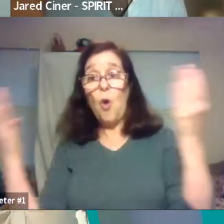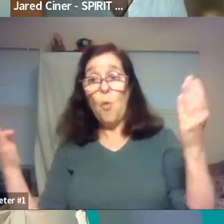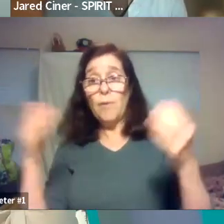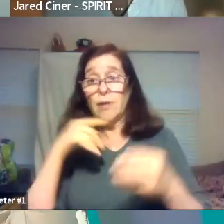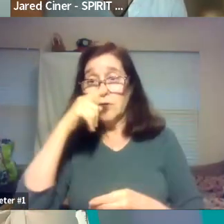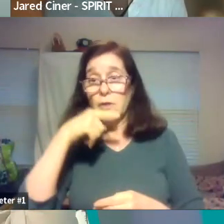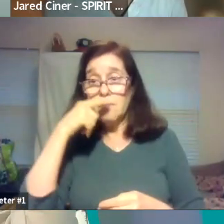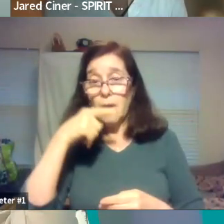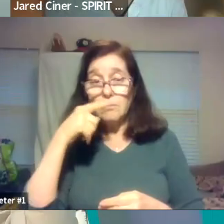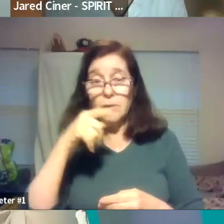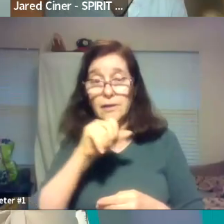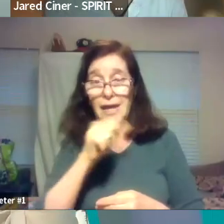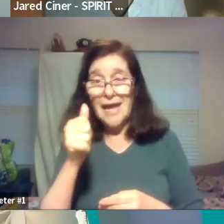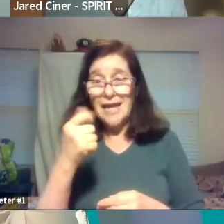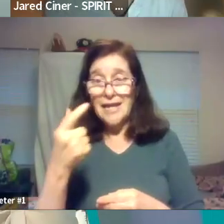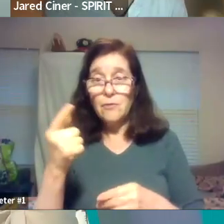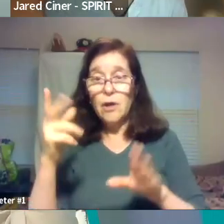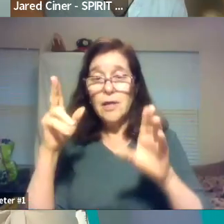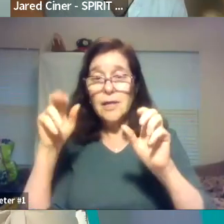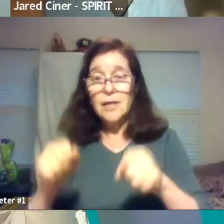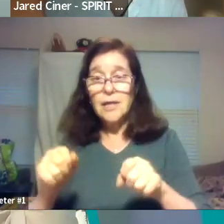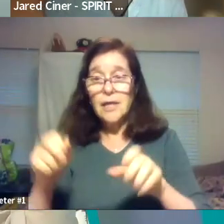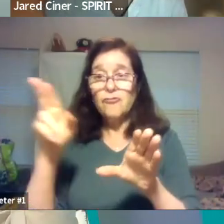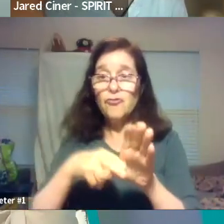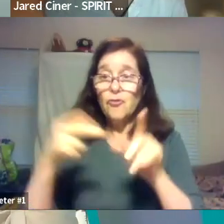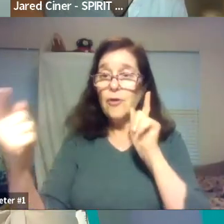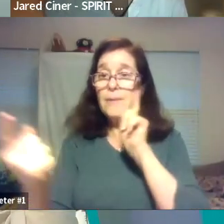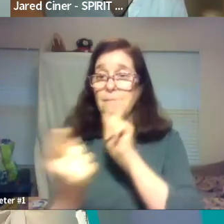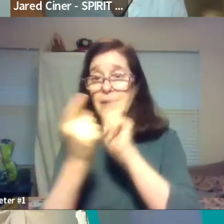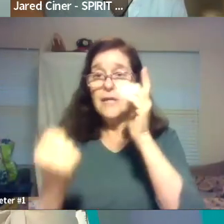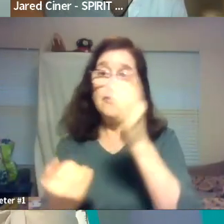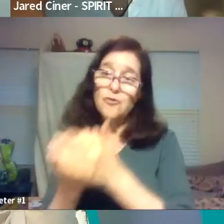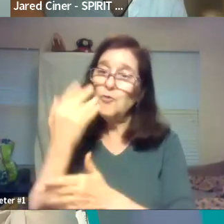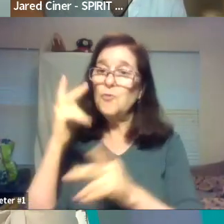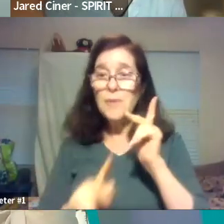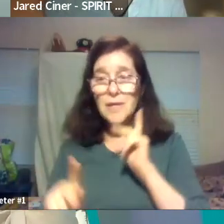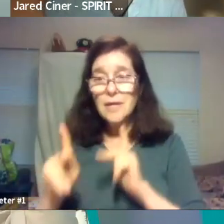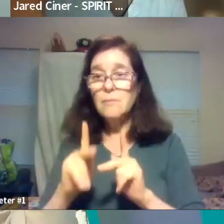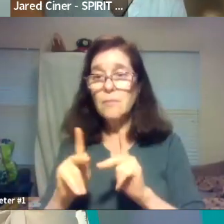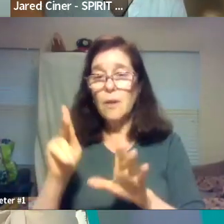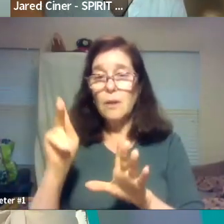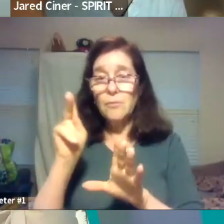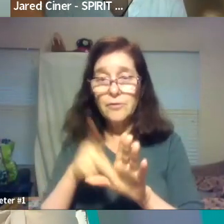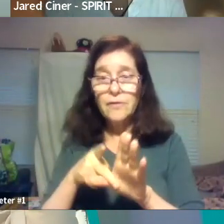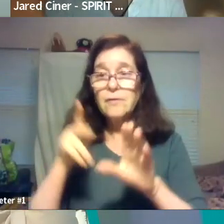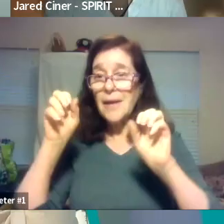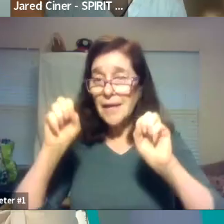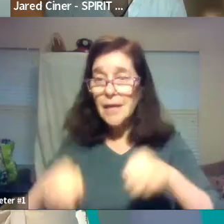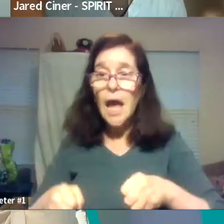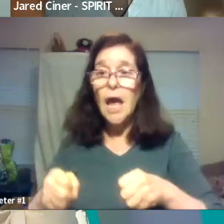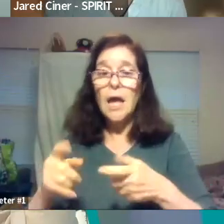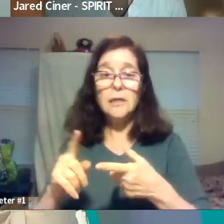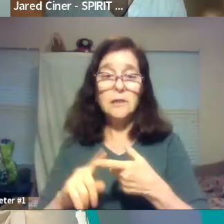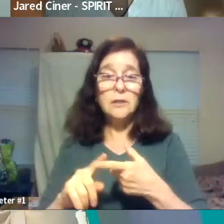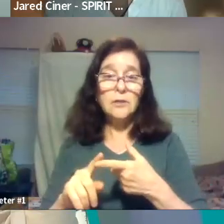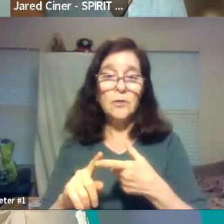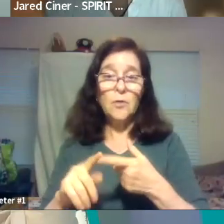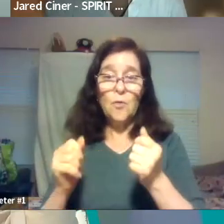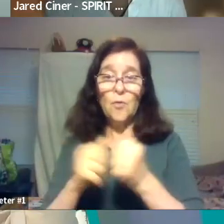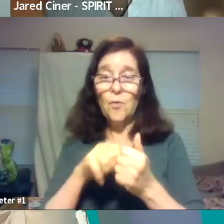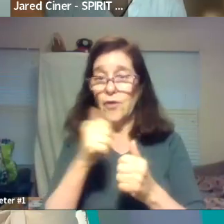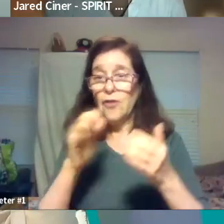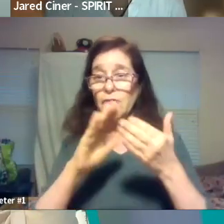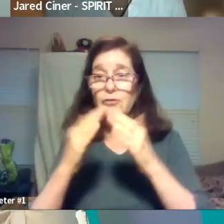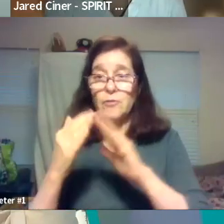where any individual can join, meet new people, come out into the community and participate with other